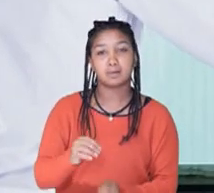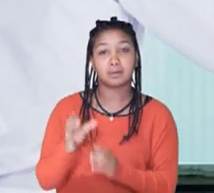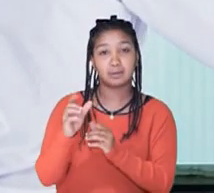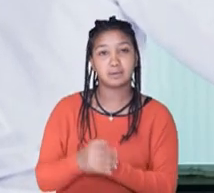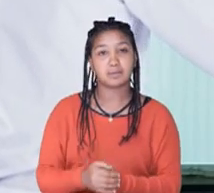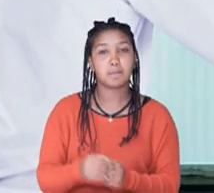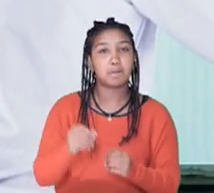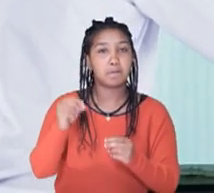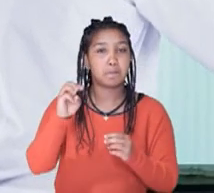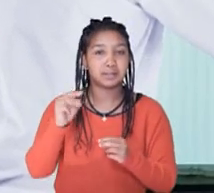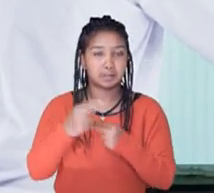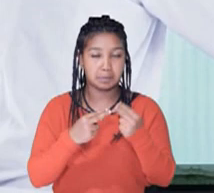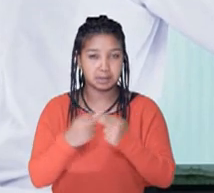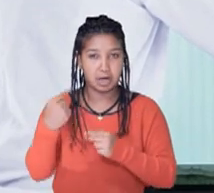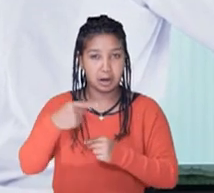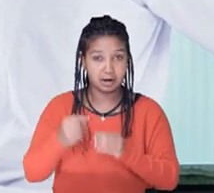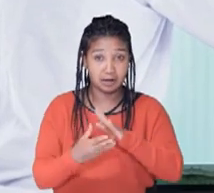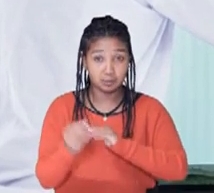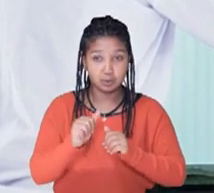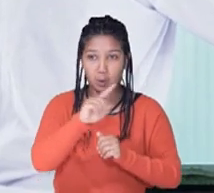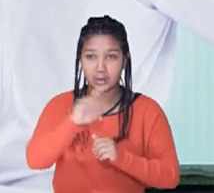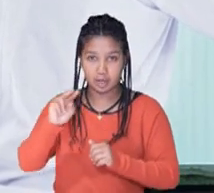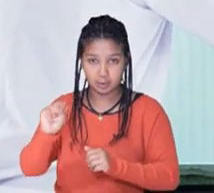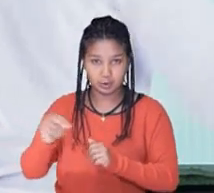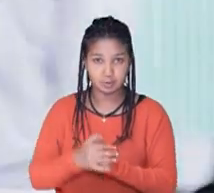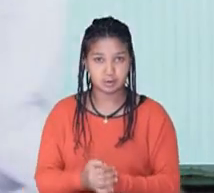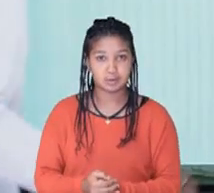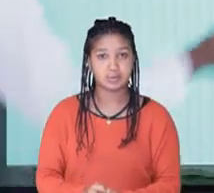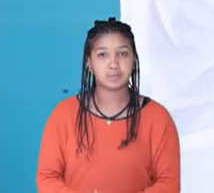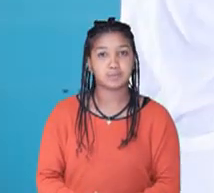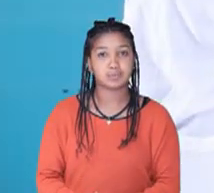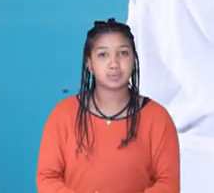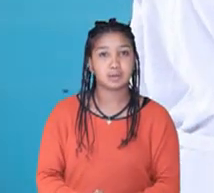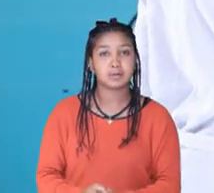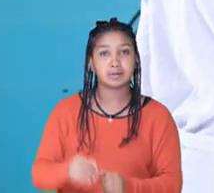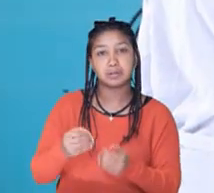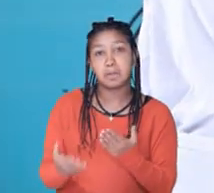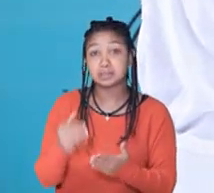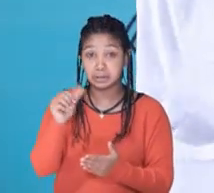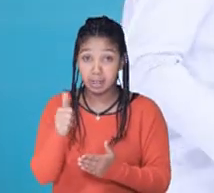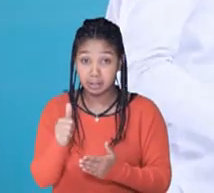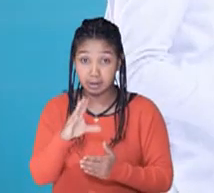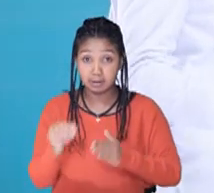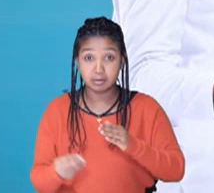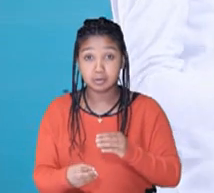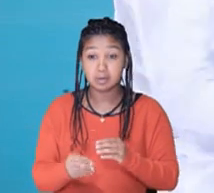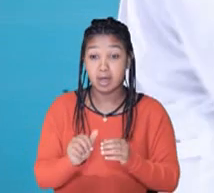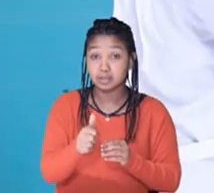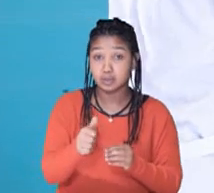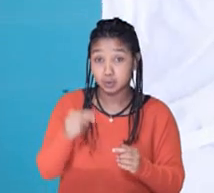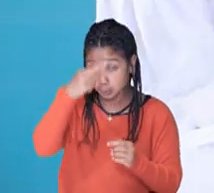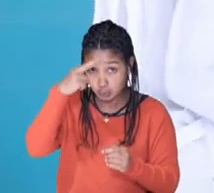to mass times gravity, which is 100 Newton. 100 Newton, the mass is 10 kilogram, and the acceleration